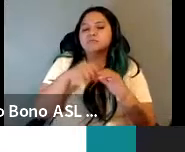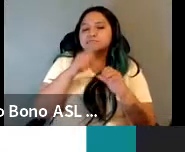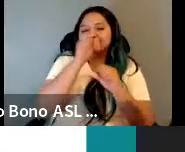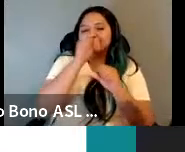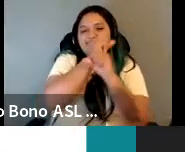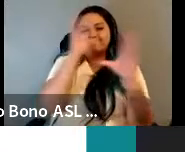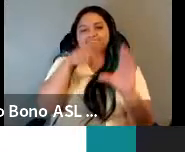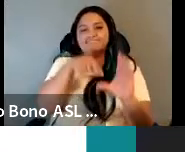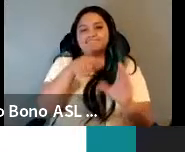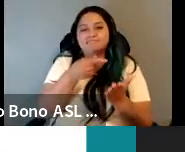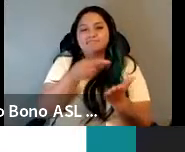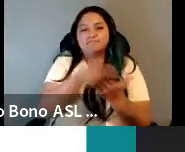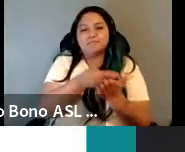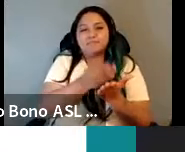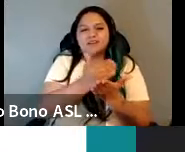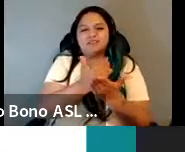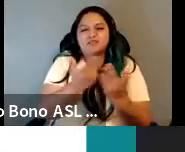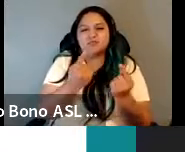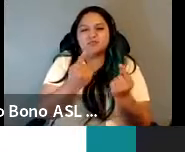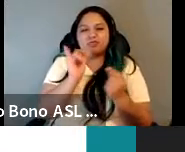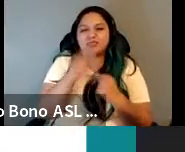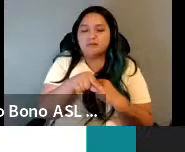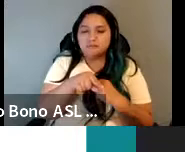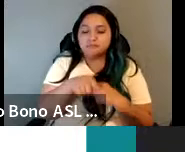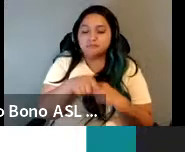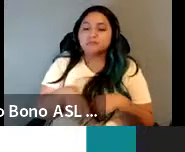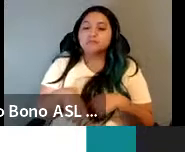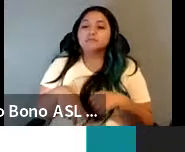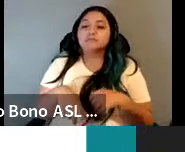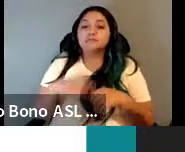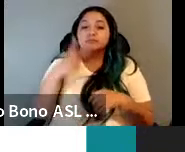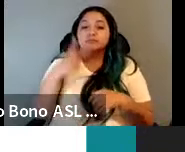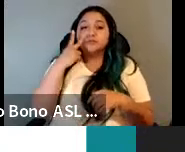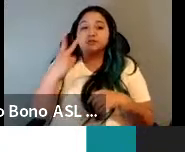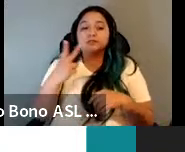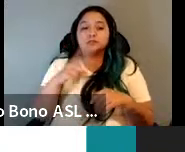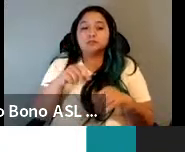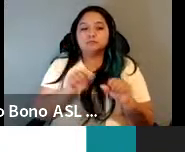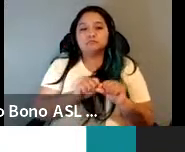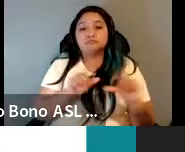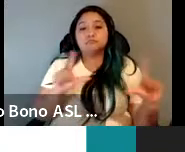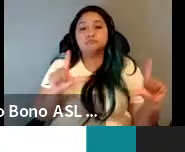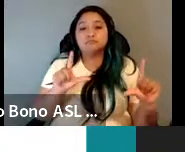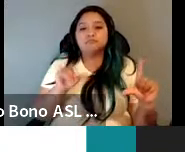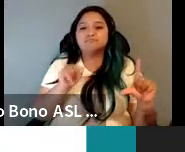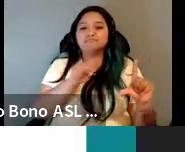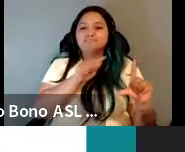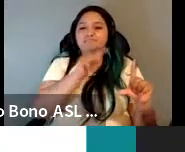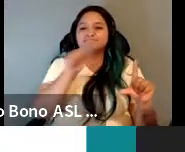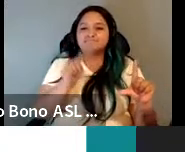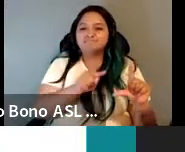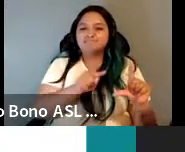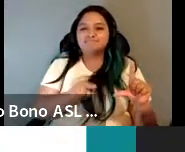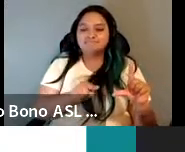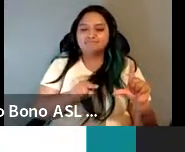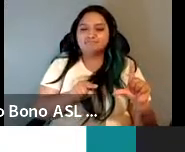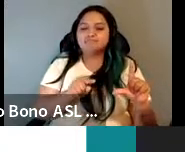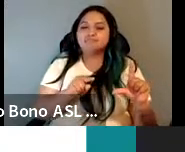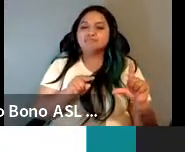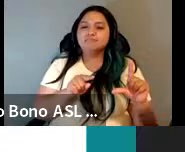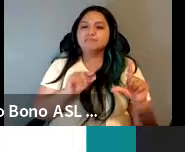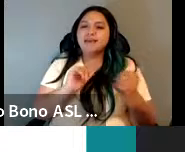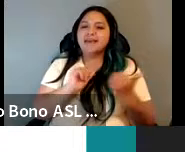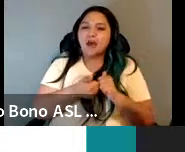is. So right in front of you is a swim lane of the county budget process. It all starts